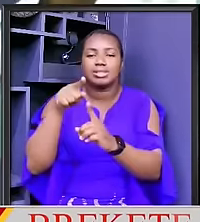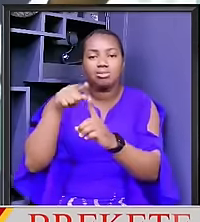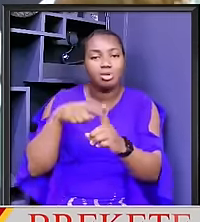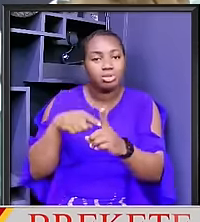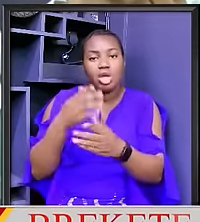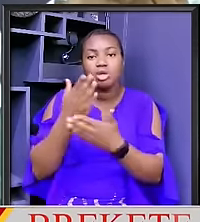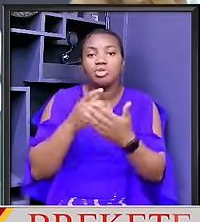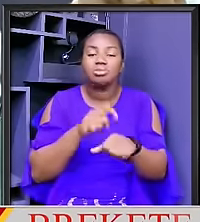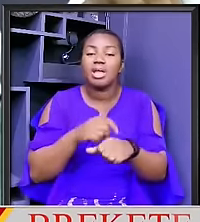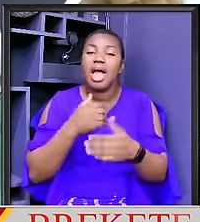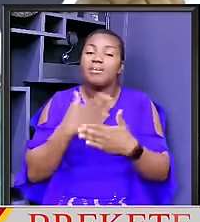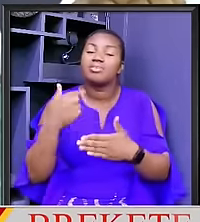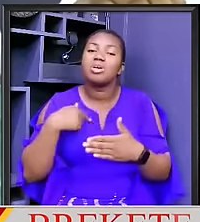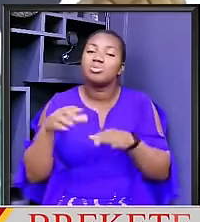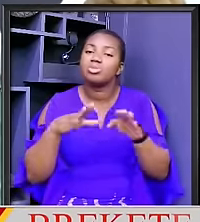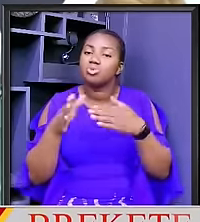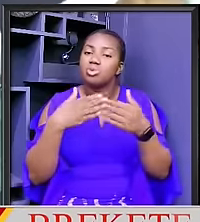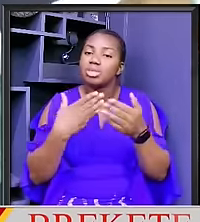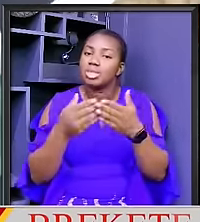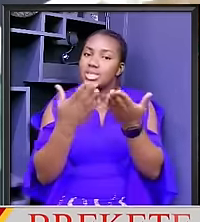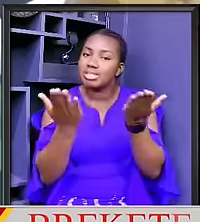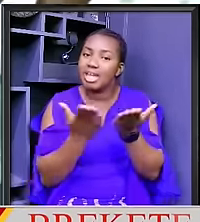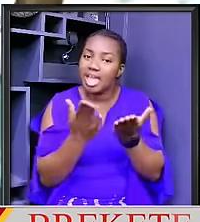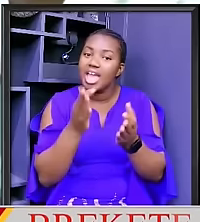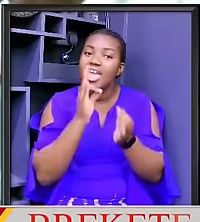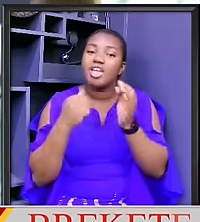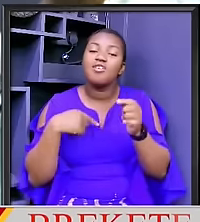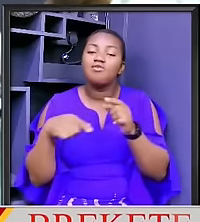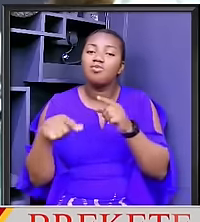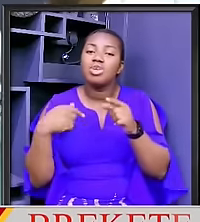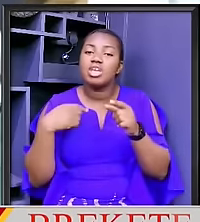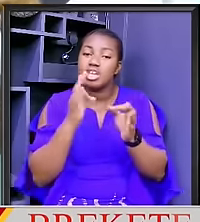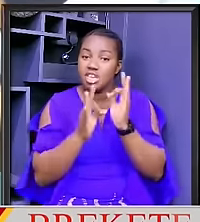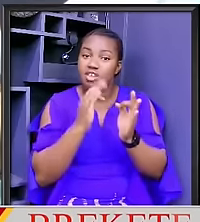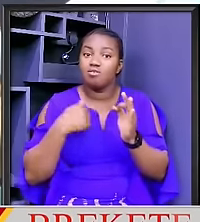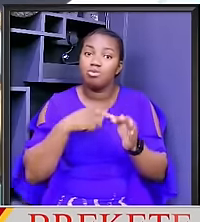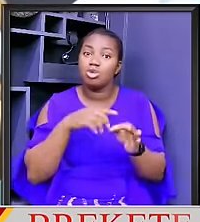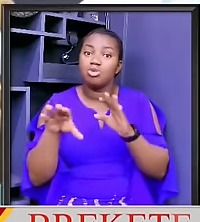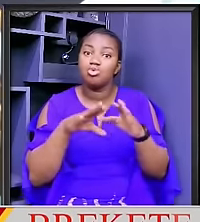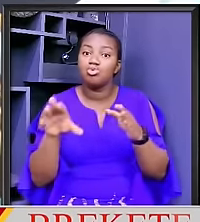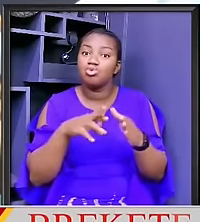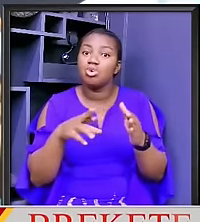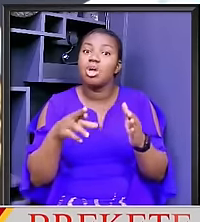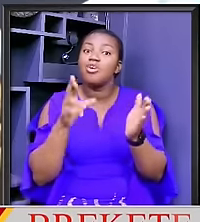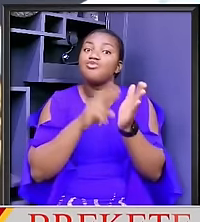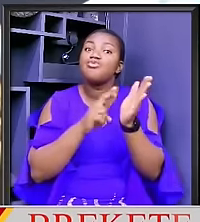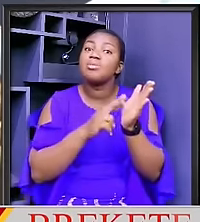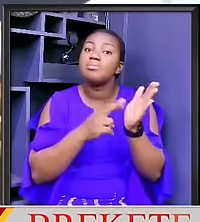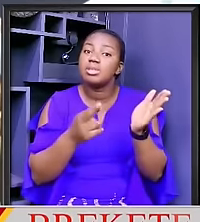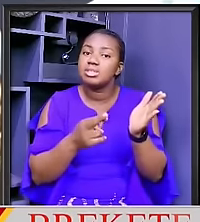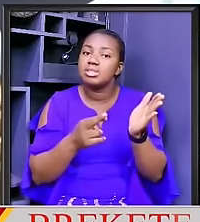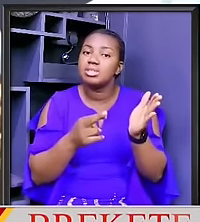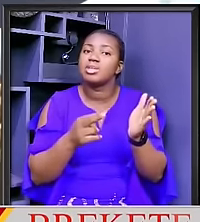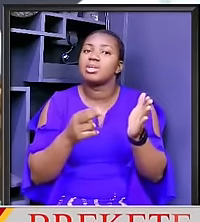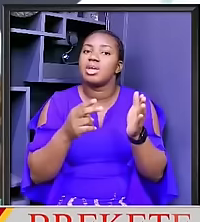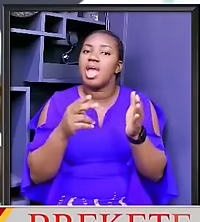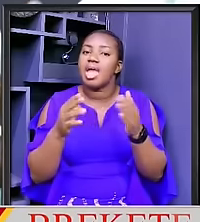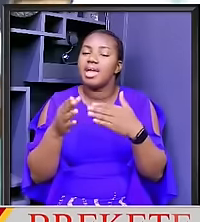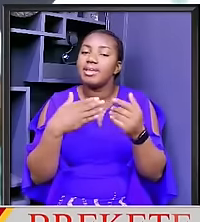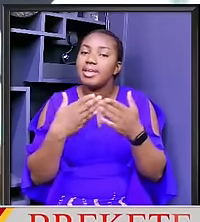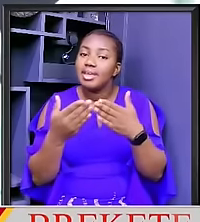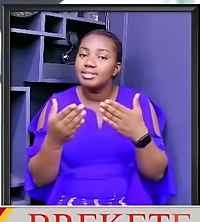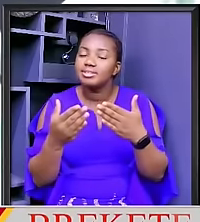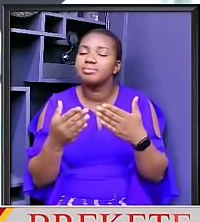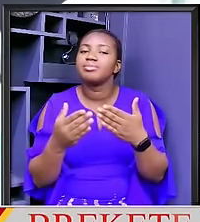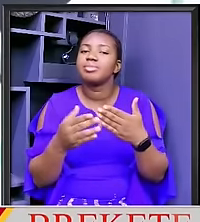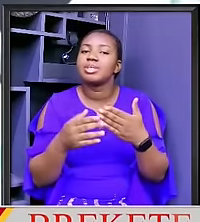after we do case here, if we can't do repeat broadcast, some people now that time then they see the case,